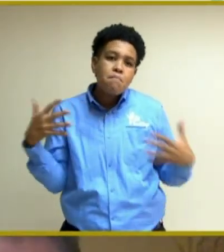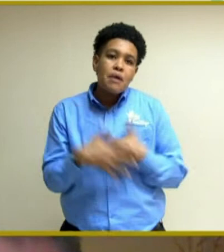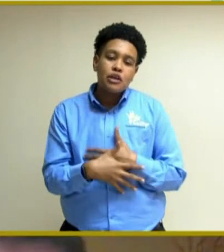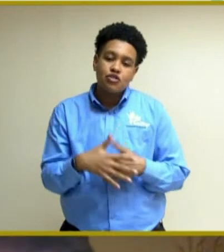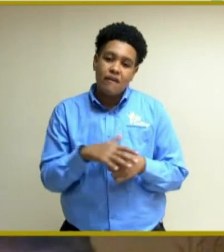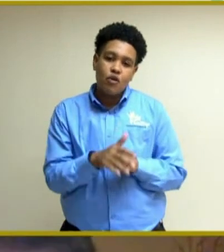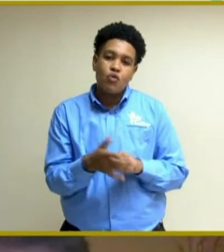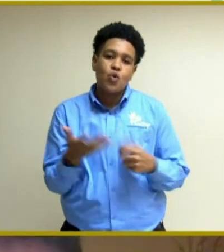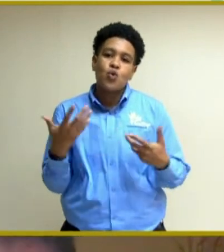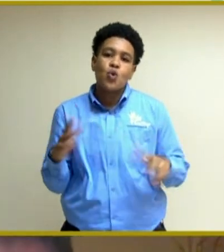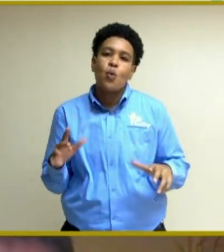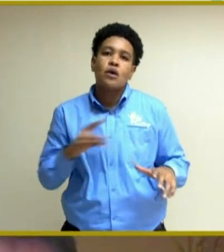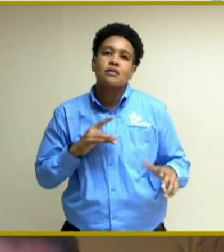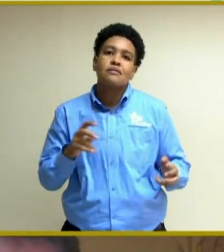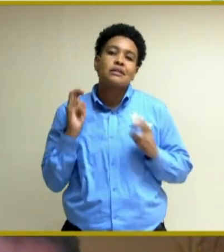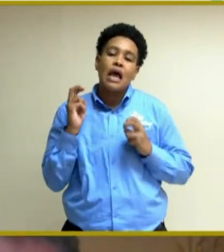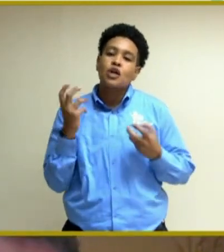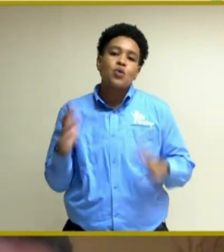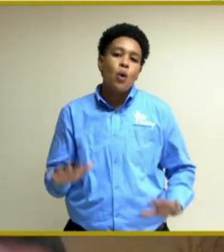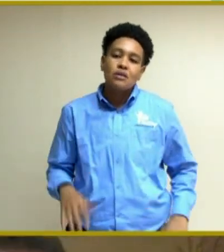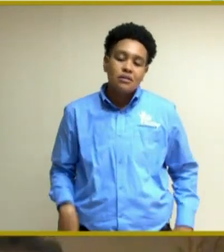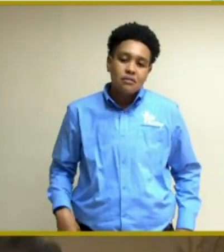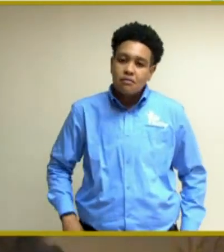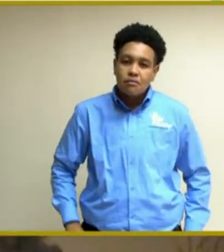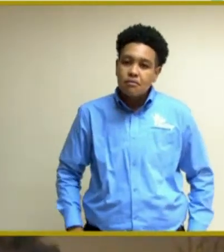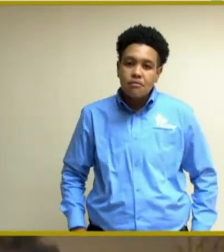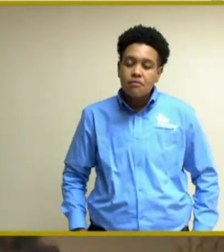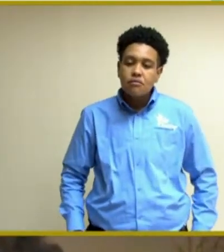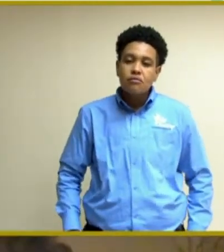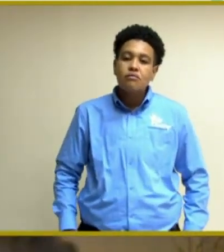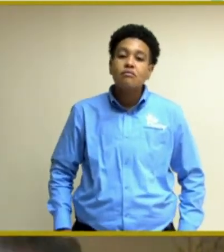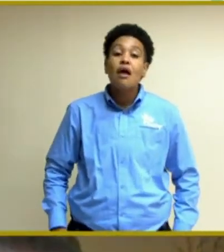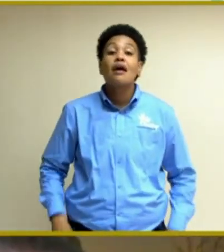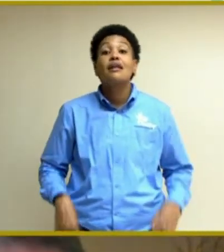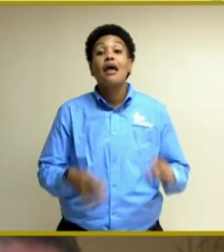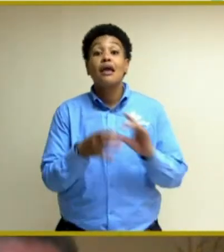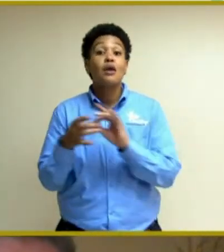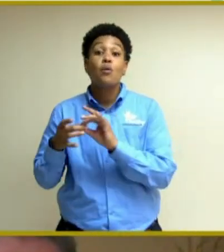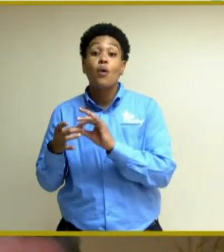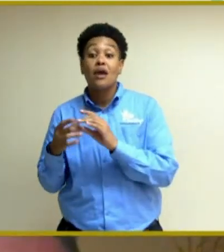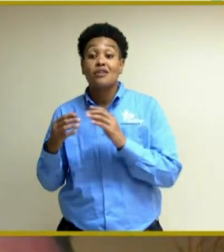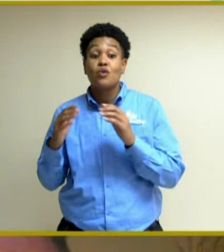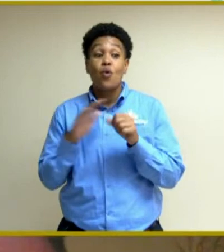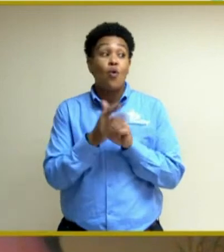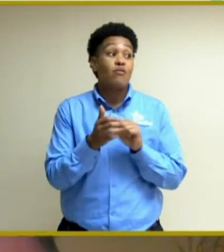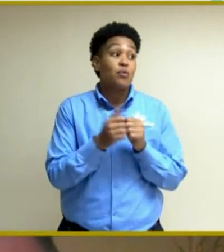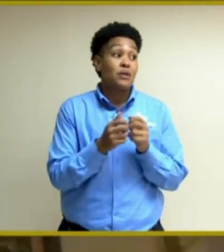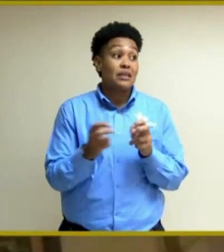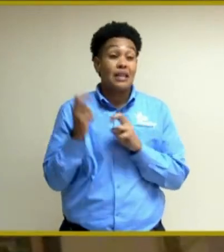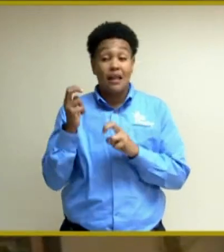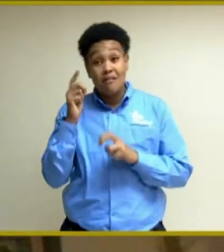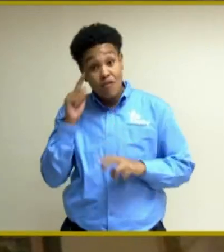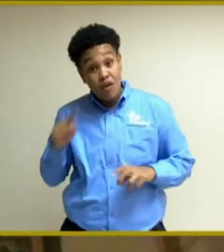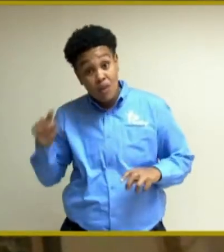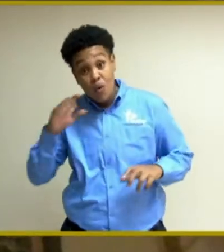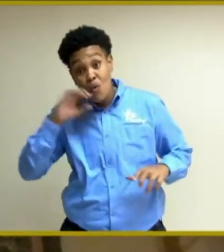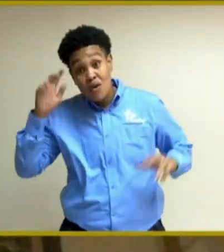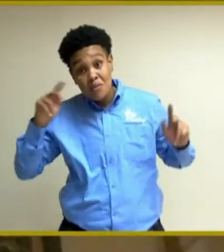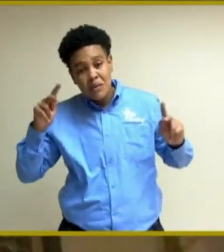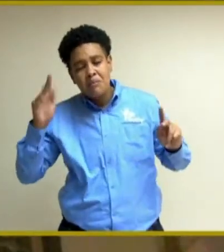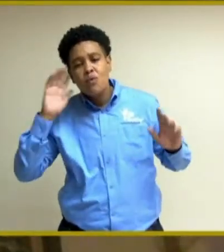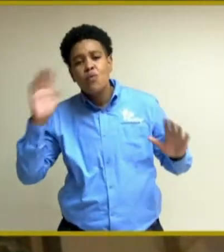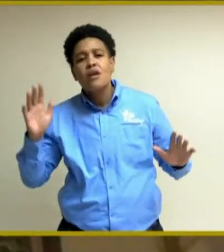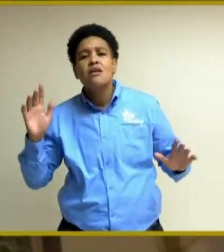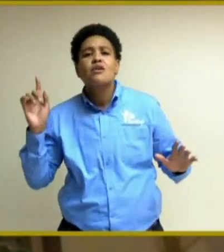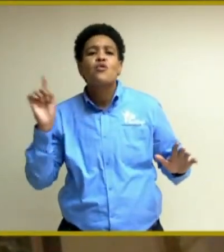They don't want to die. And they equate COVID with death. Right. And therefore, for them, this is going to be about